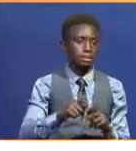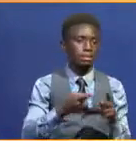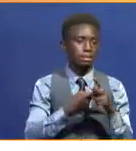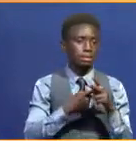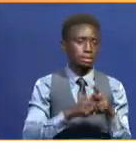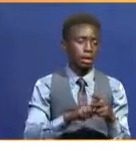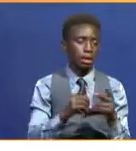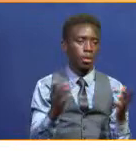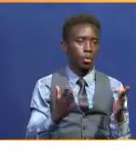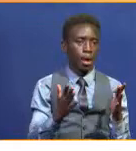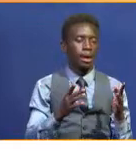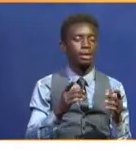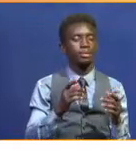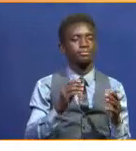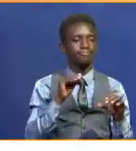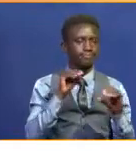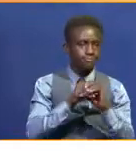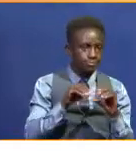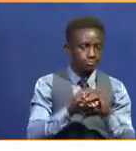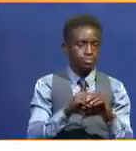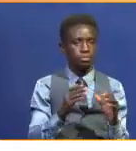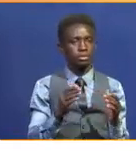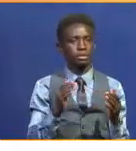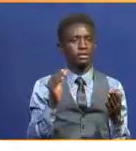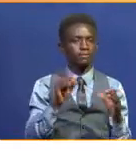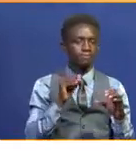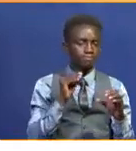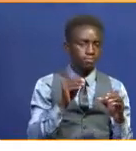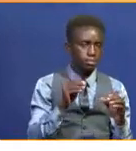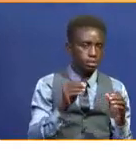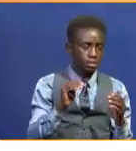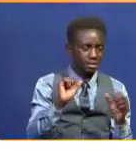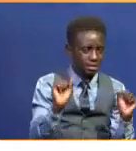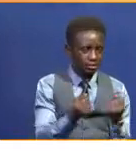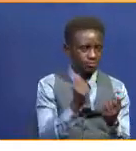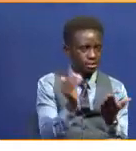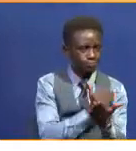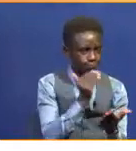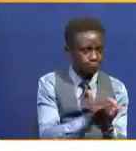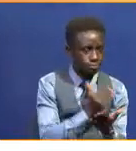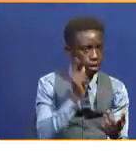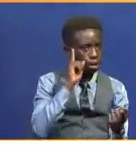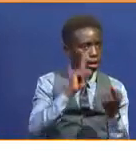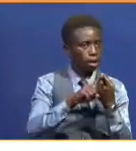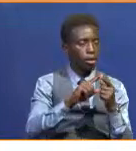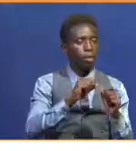journey of saving, that journey of investing, to be able to grow their wealth and also secure their financial future.